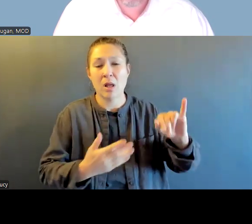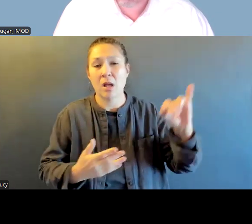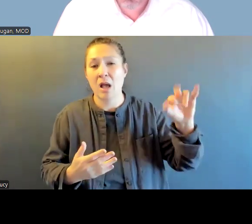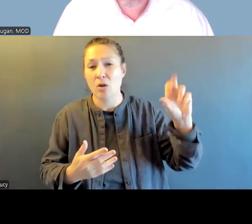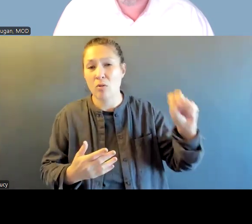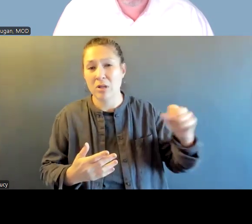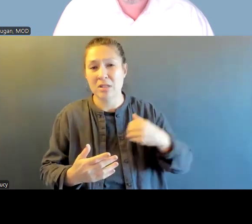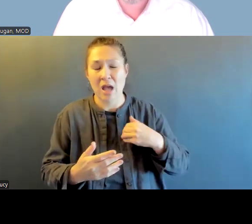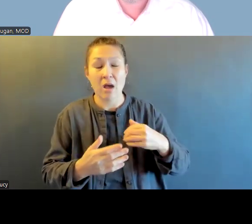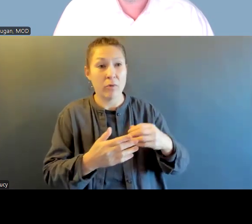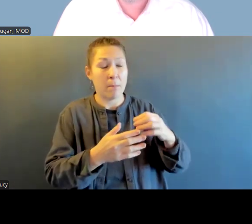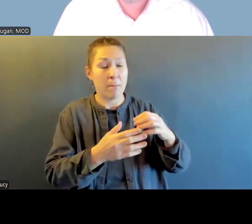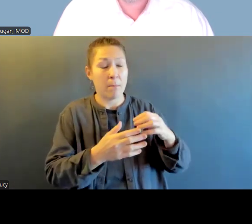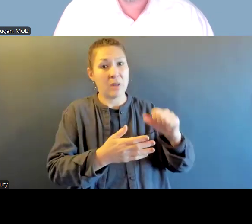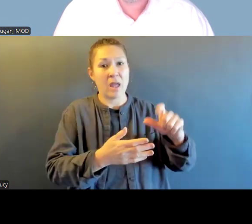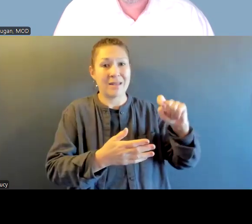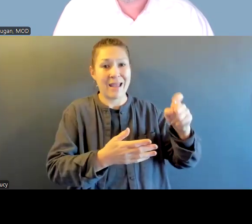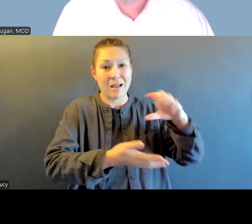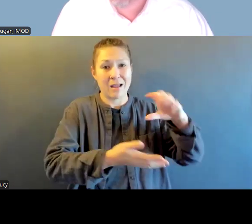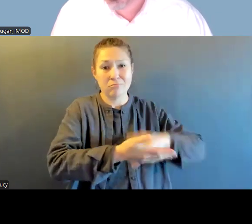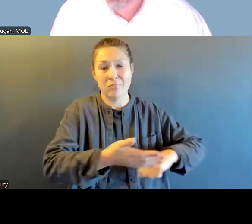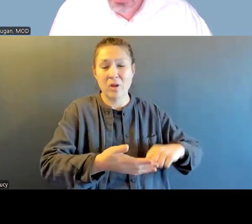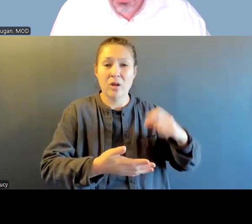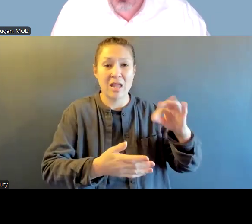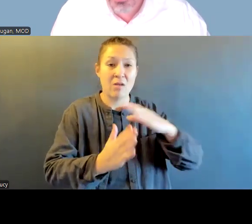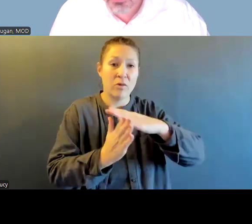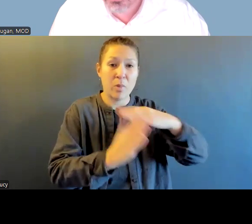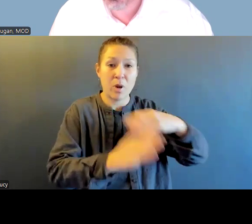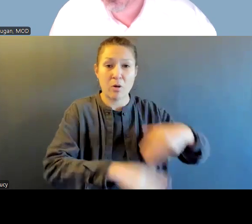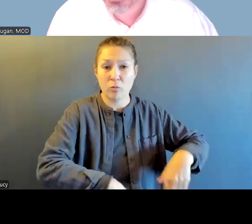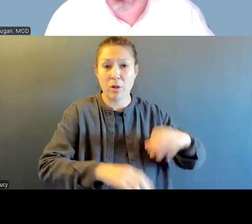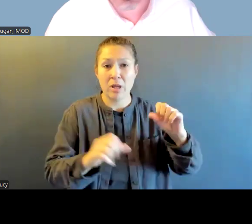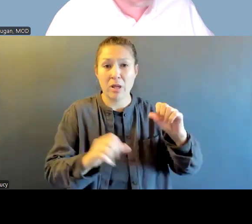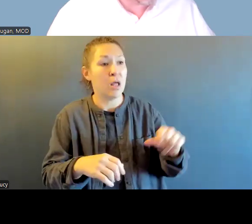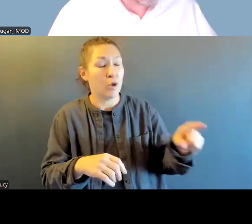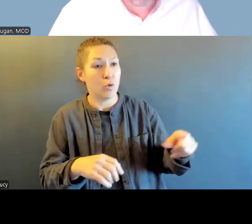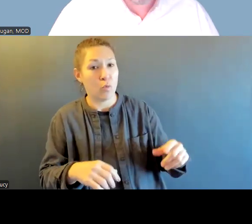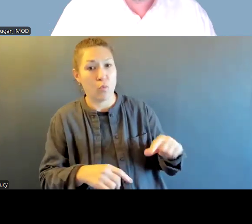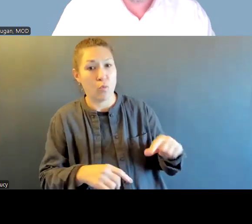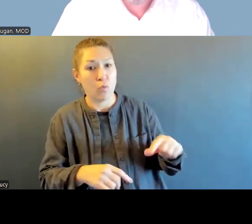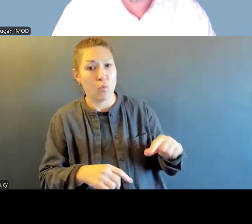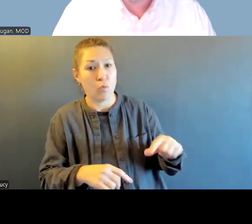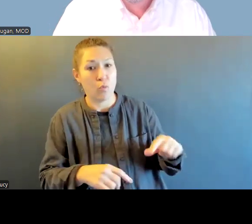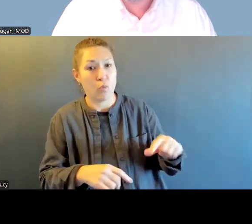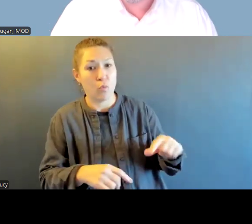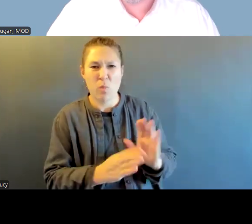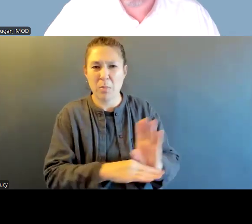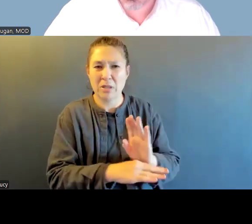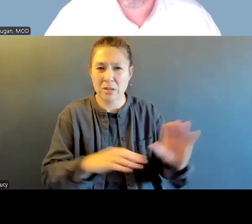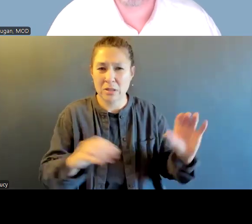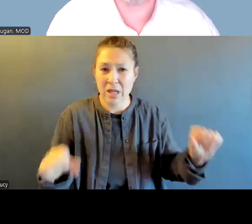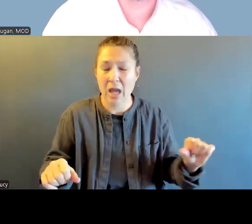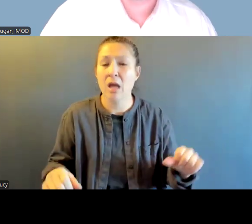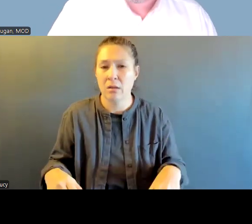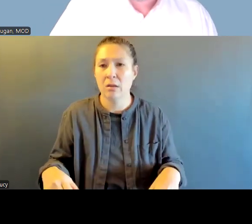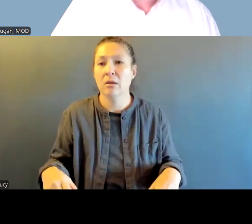credit for providing communication access. So small businesses, there are criteria for that tax credit, but a lot of